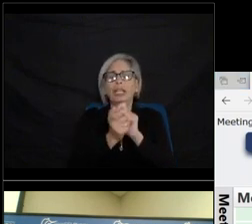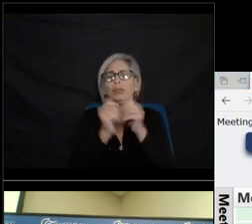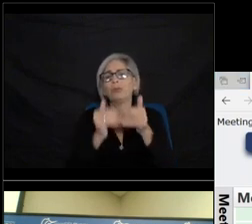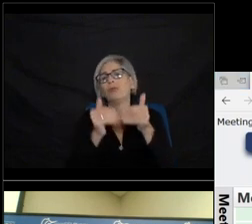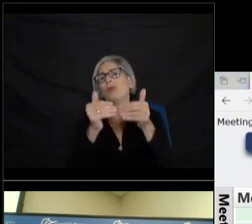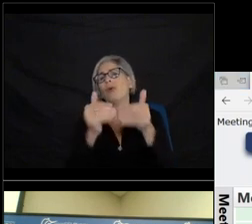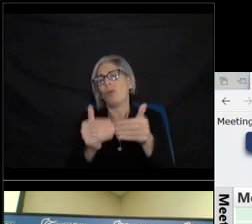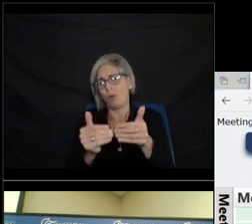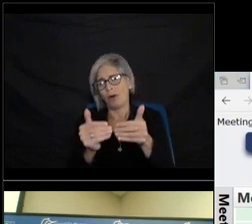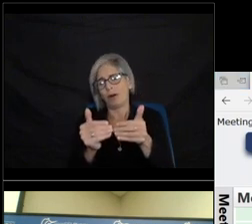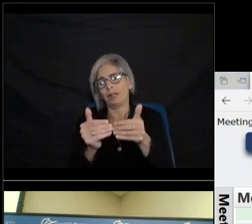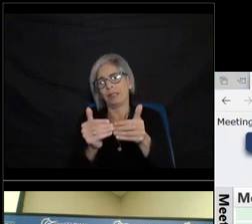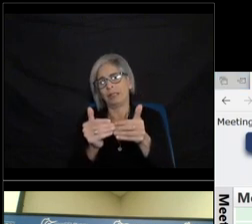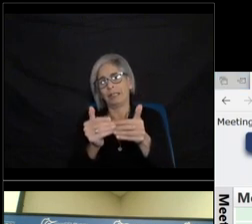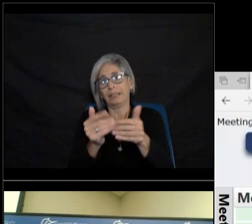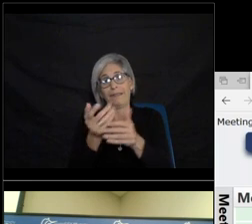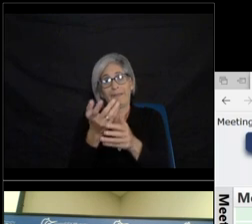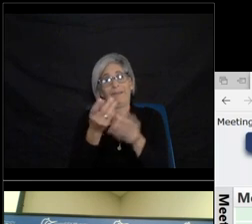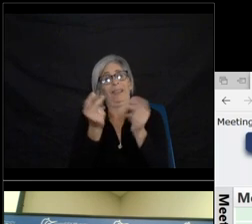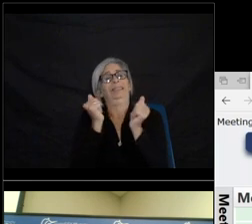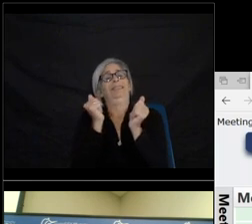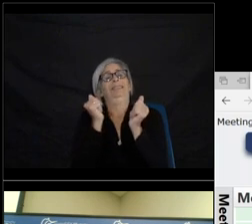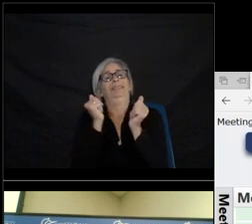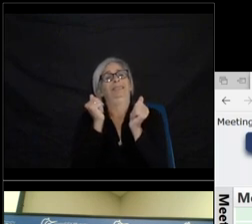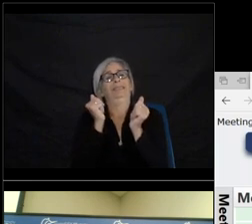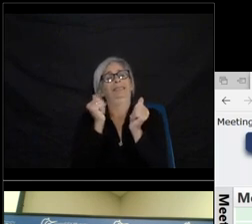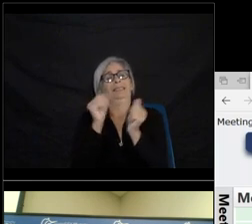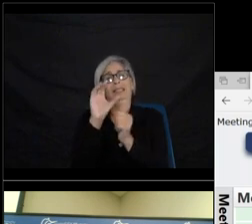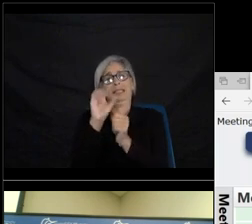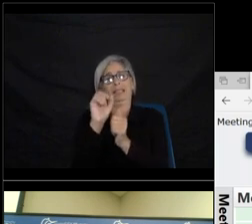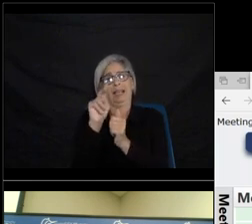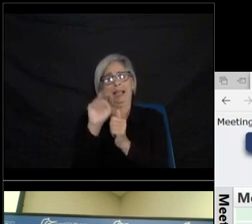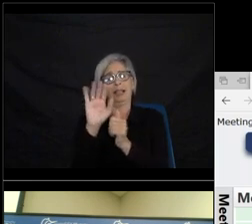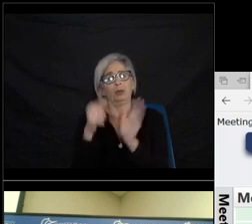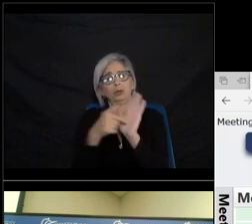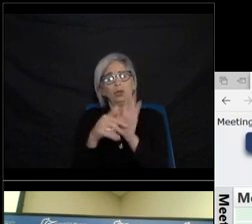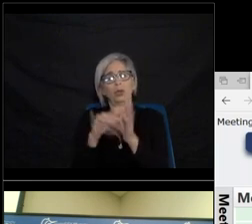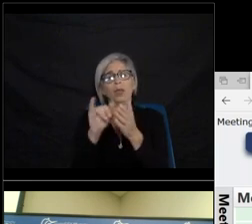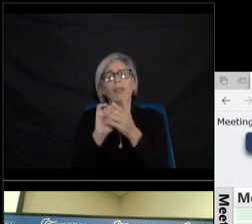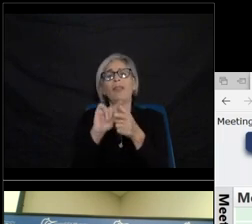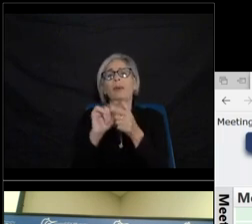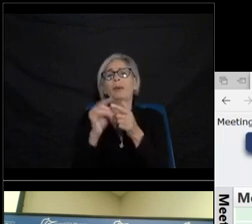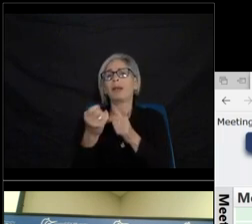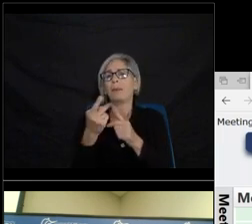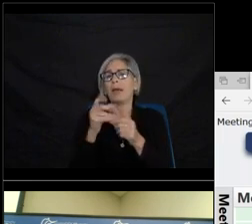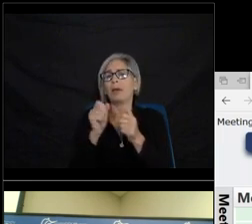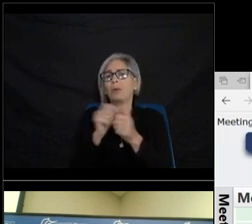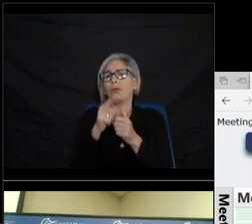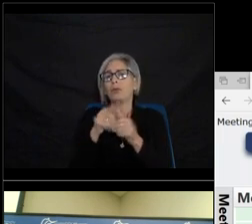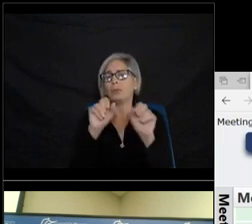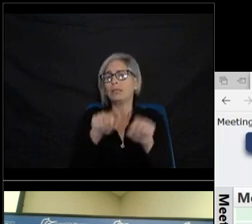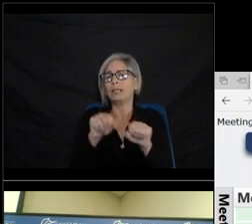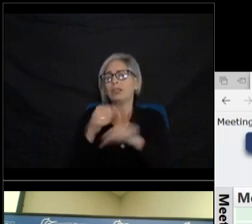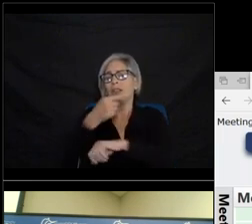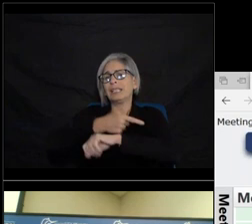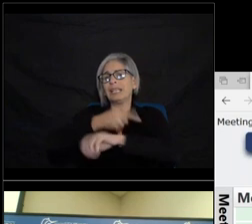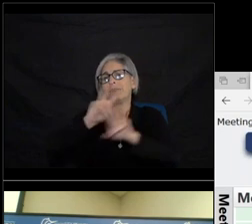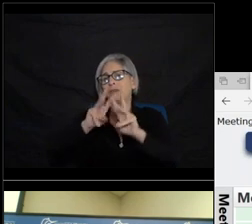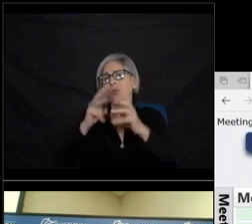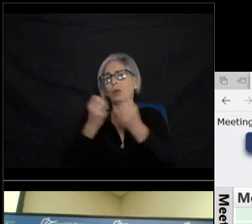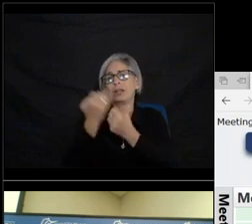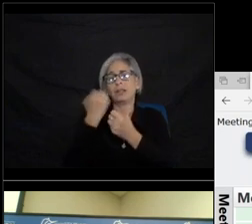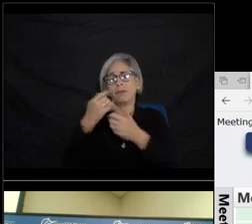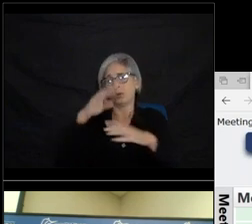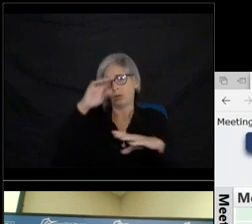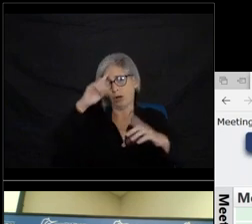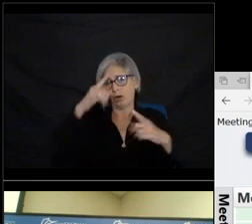forward on relatively quickly. Colin, if you want to go ahead and show that, and then we could come back with you with potential dates on the workshop if you're amenable to that